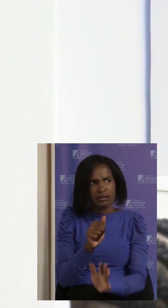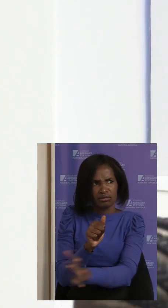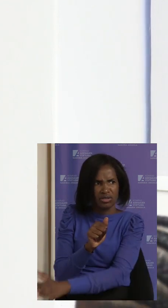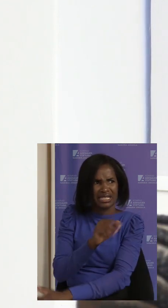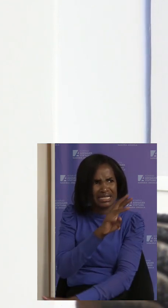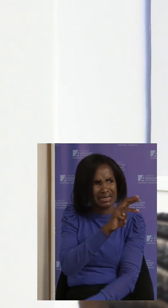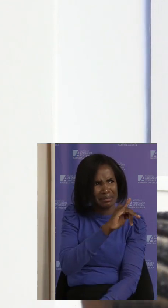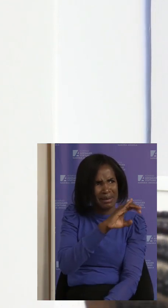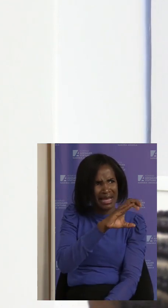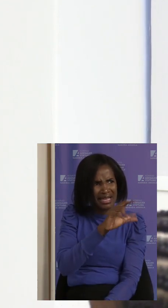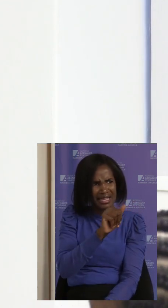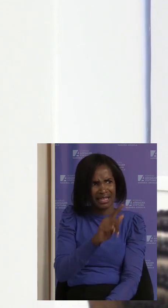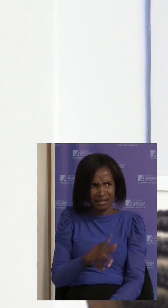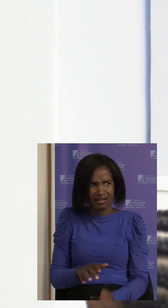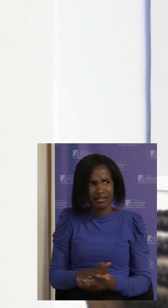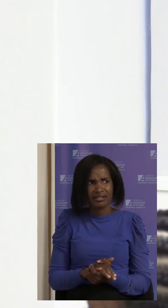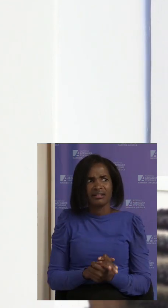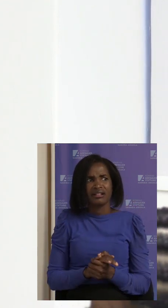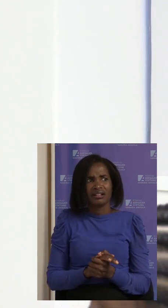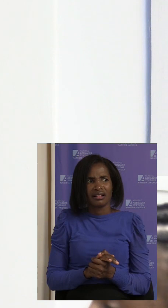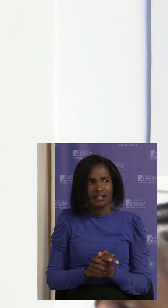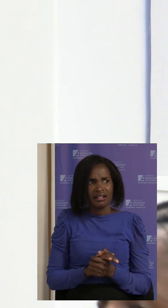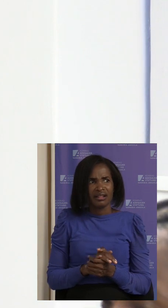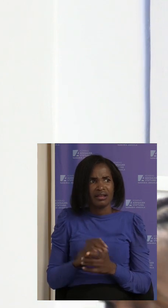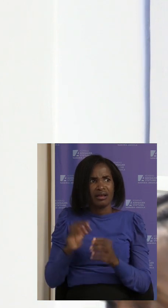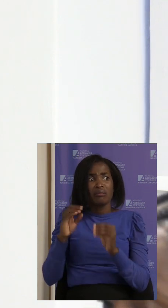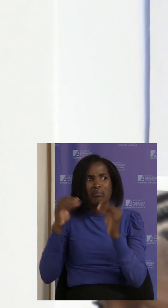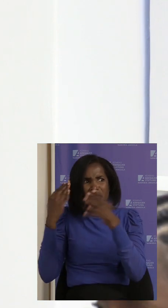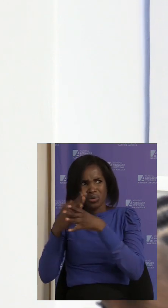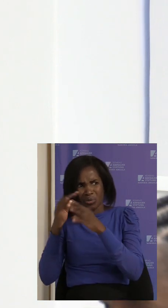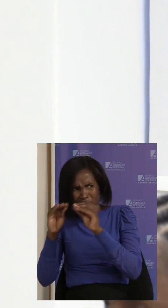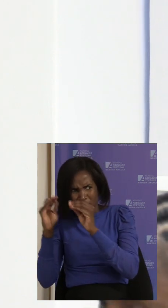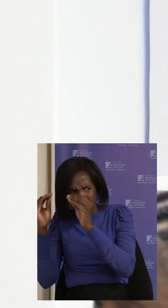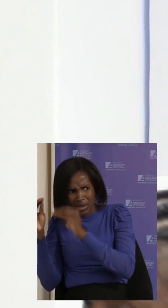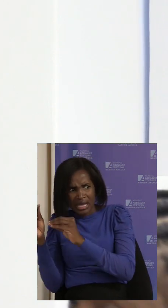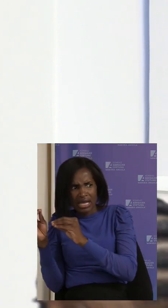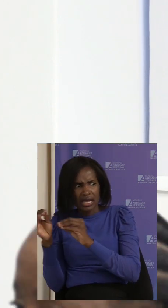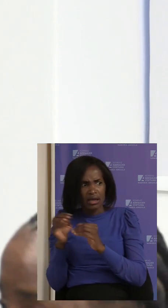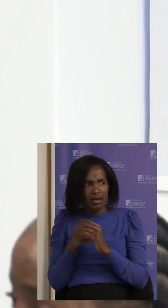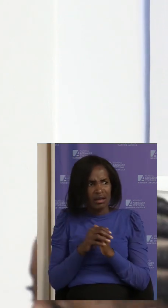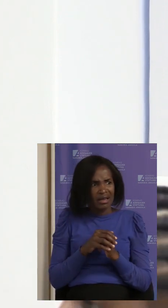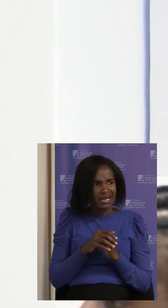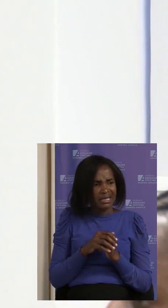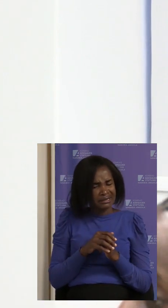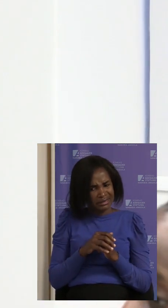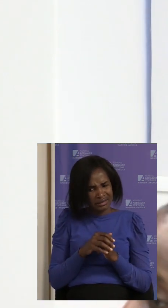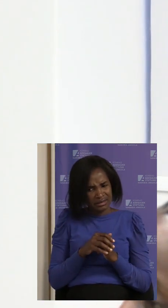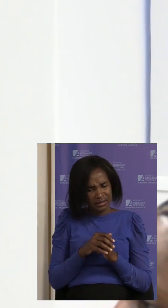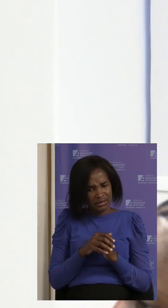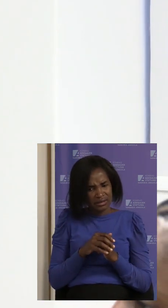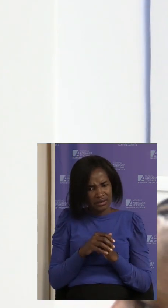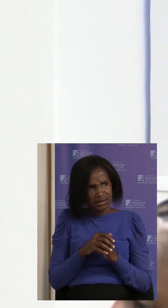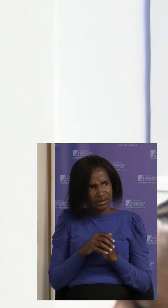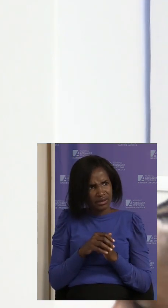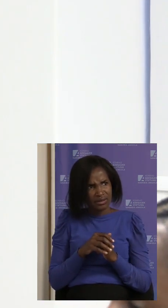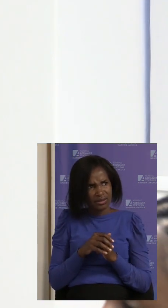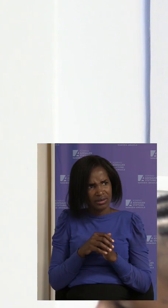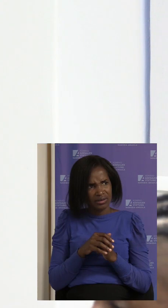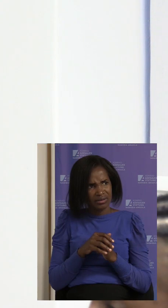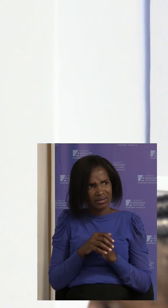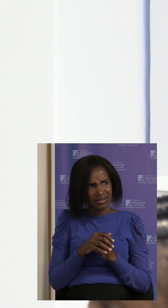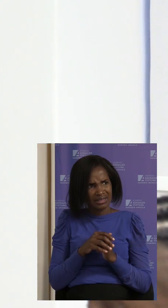high failure rate, and we are looking at learners who are needing to pass the grades.